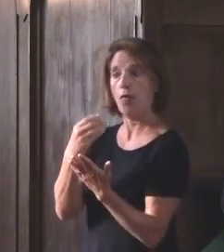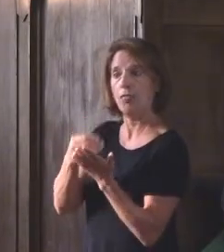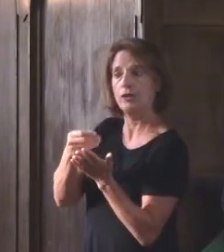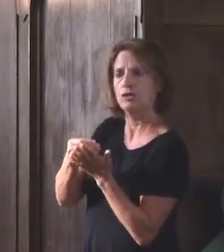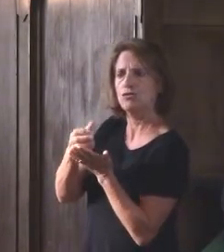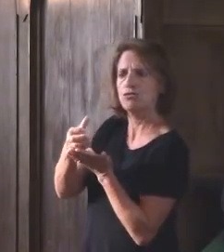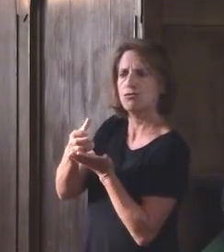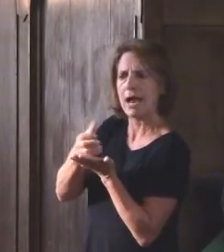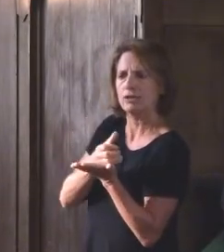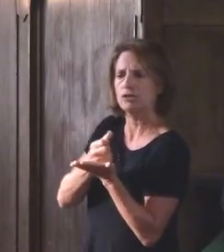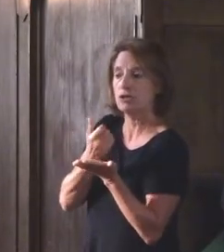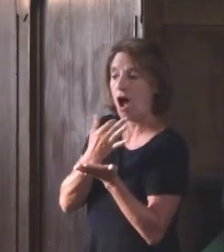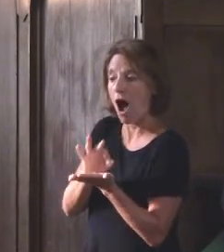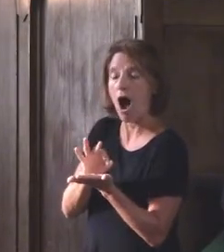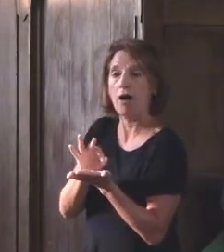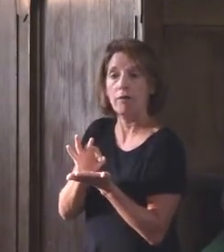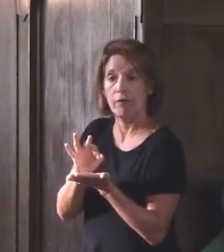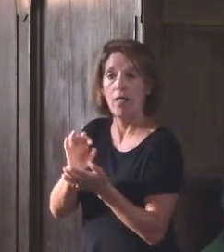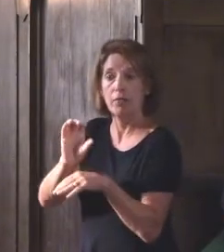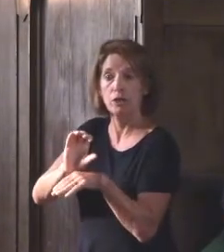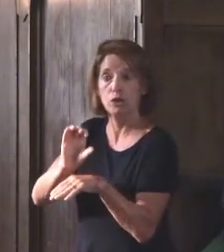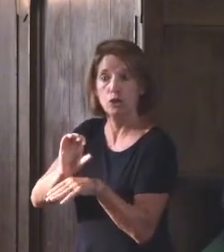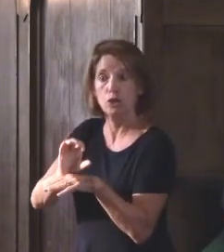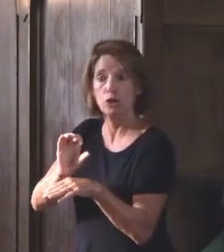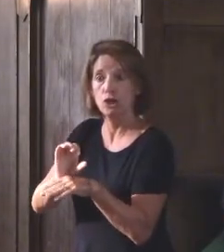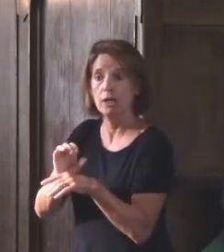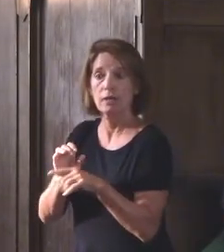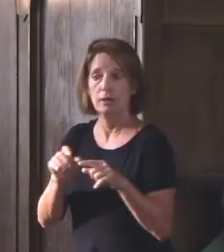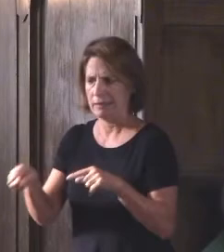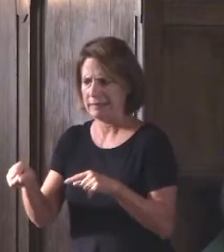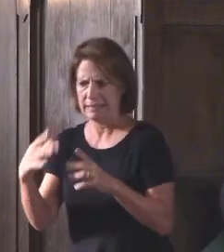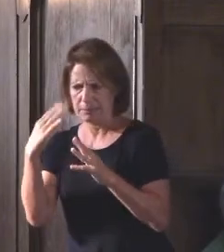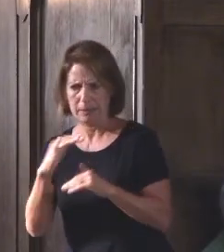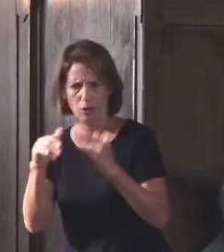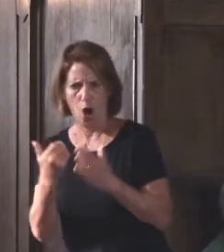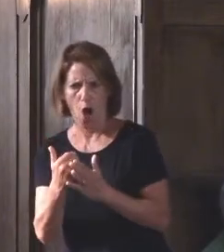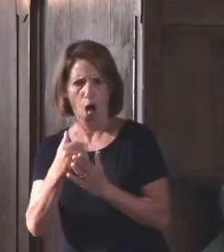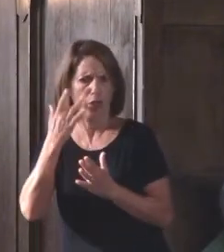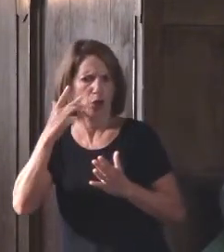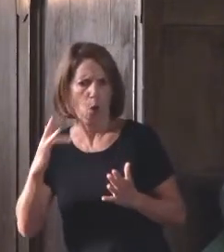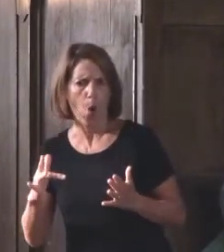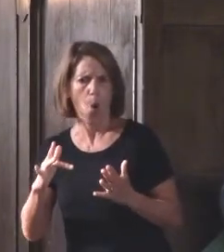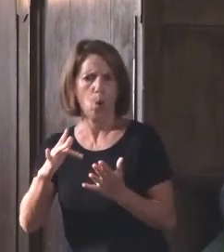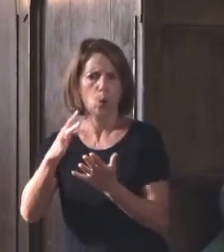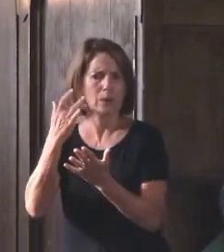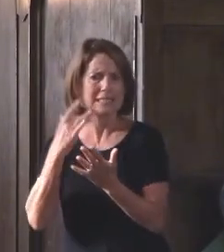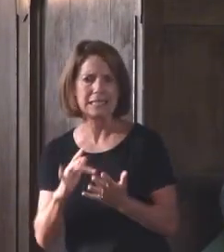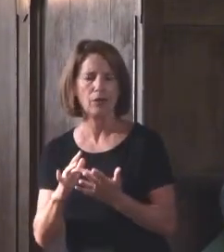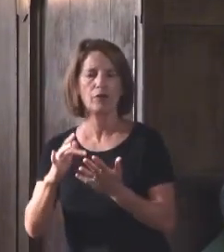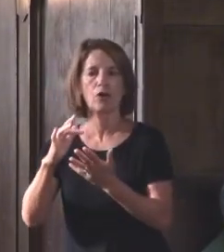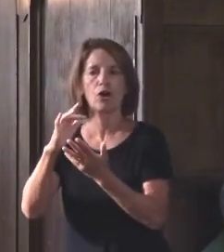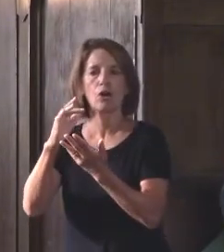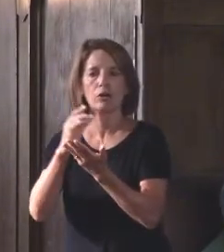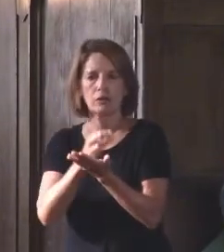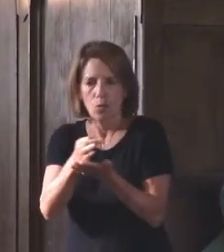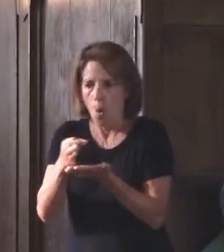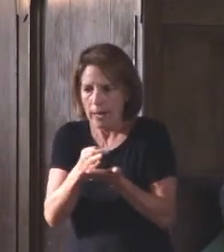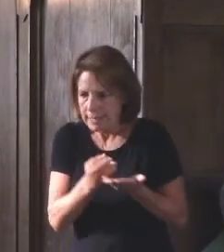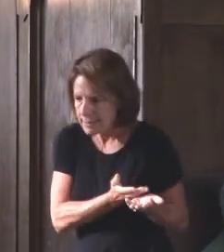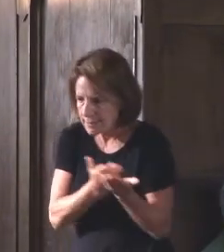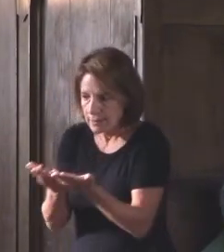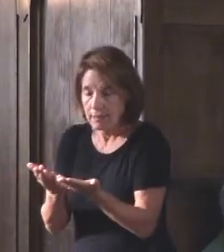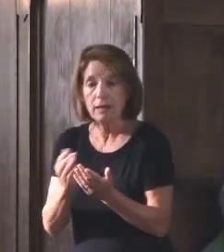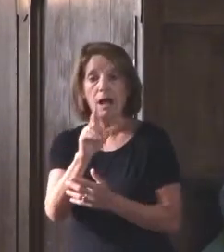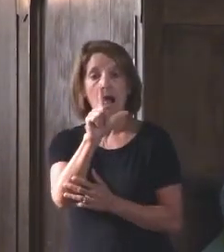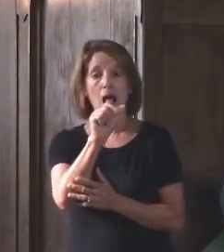bags and bags of gold and silver and coins. Lawrence went out into the streets, reaching